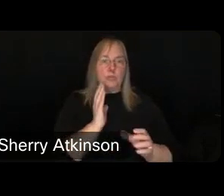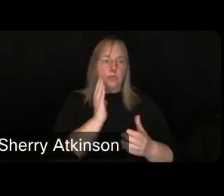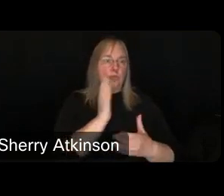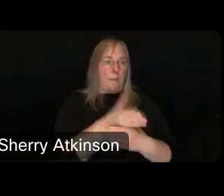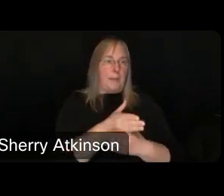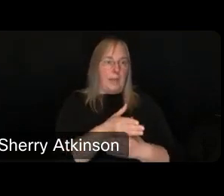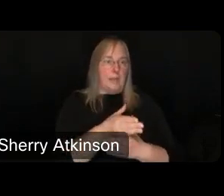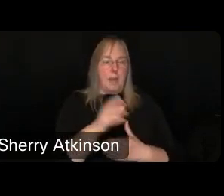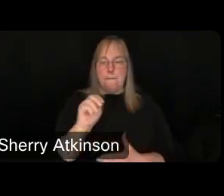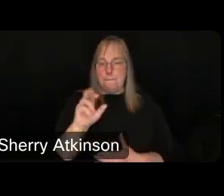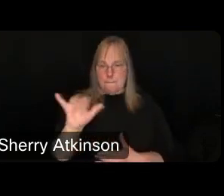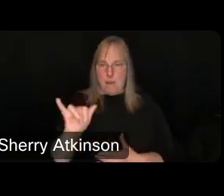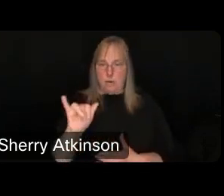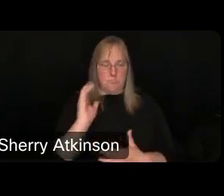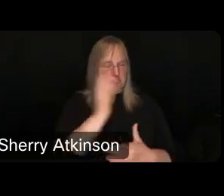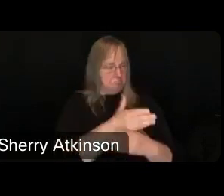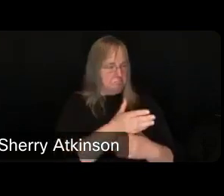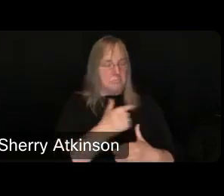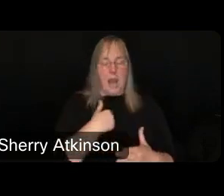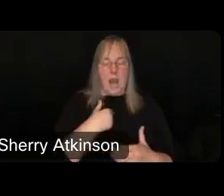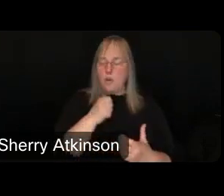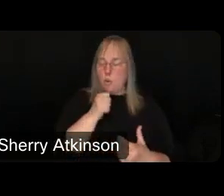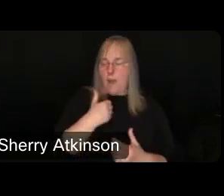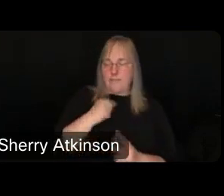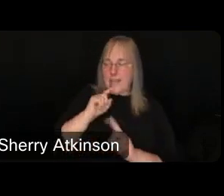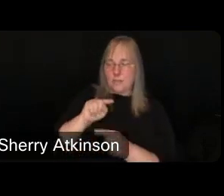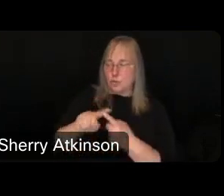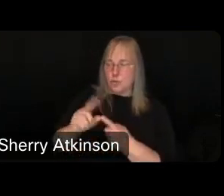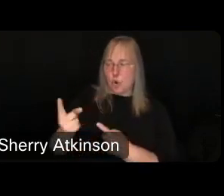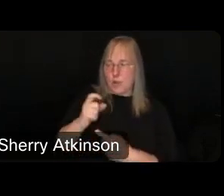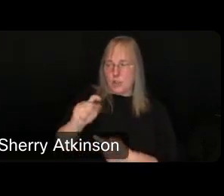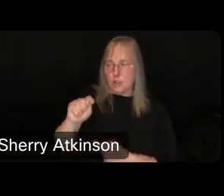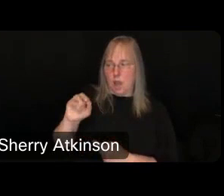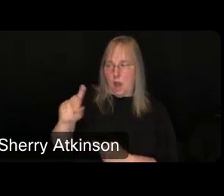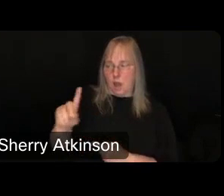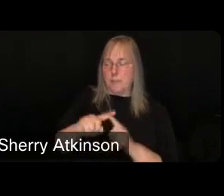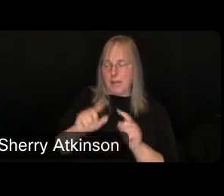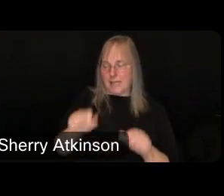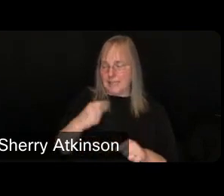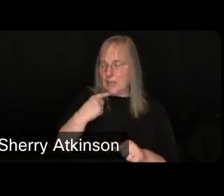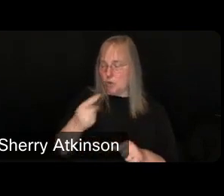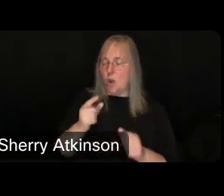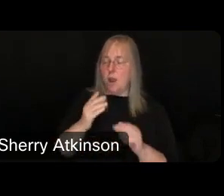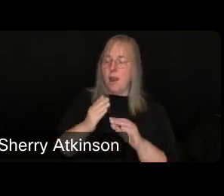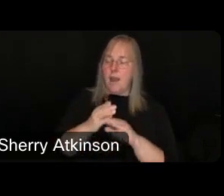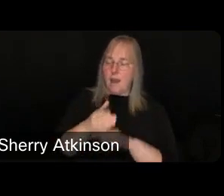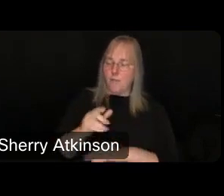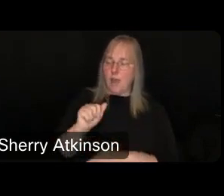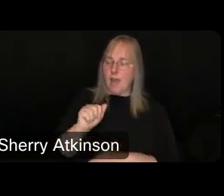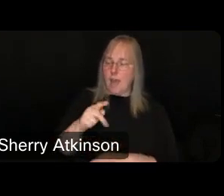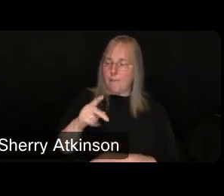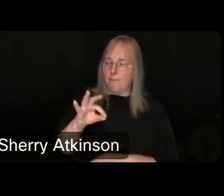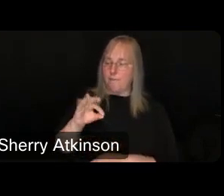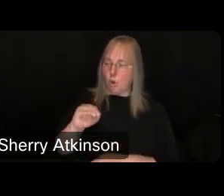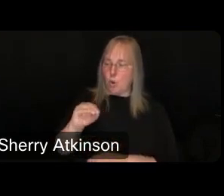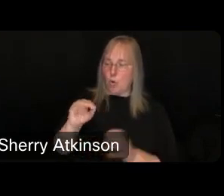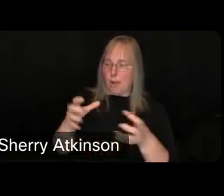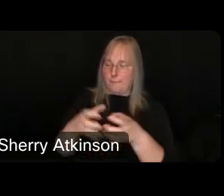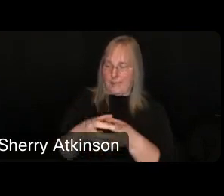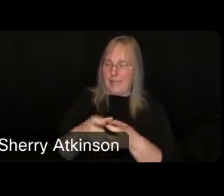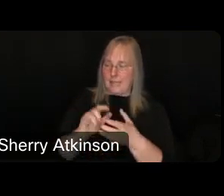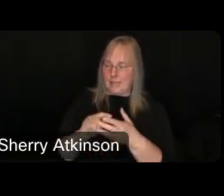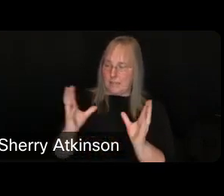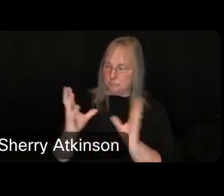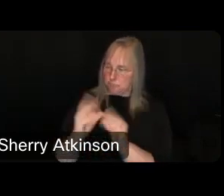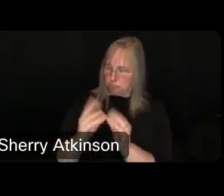your question, Todd, but I can tell you that once the APFO committee is convened, that's a part of what